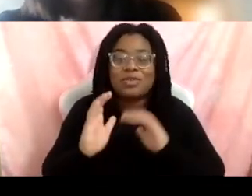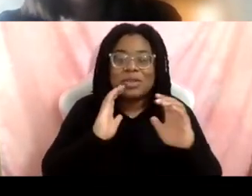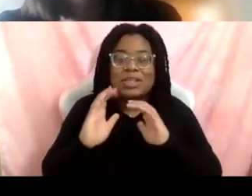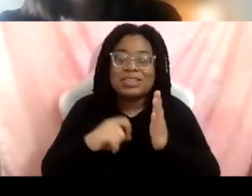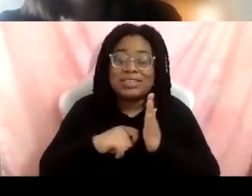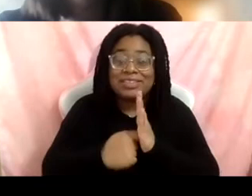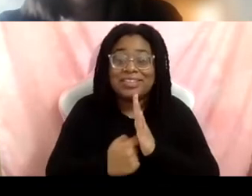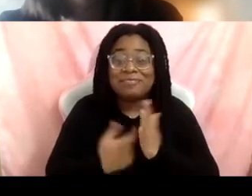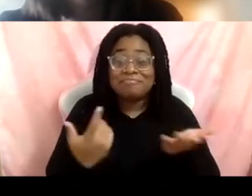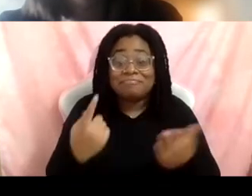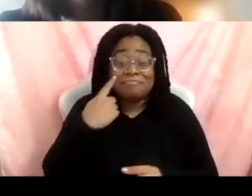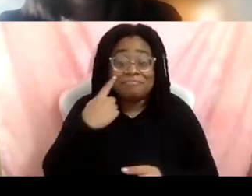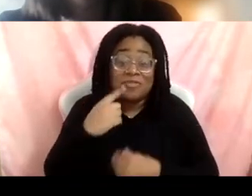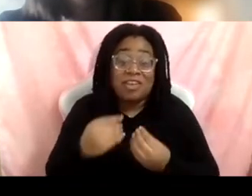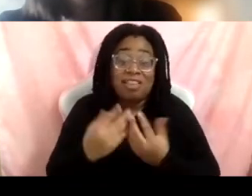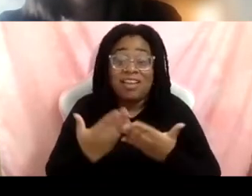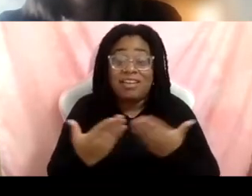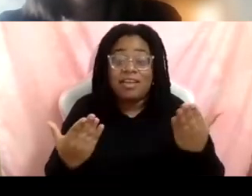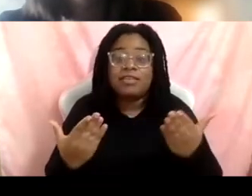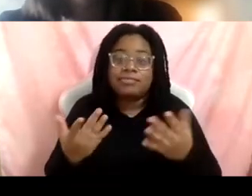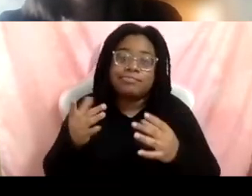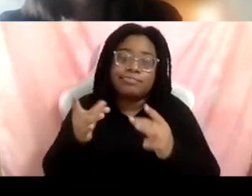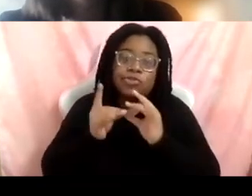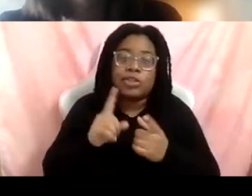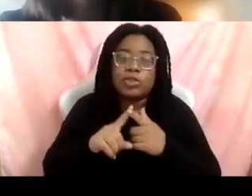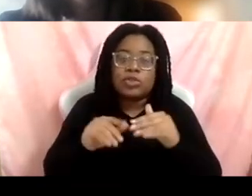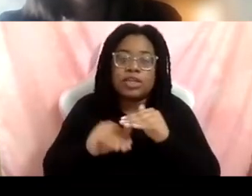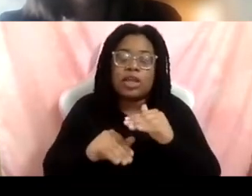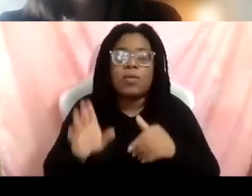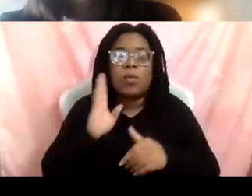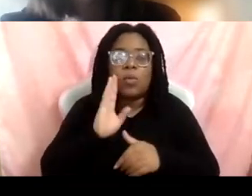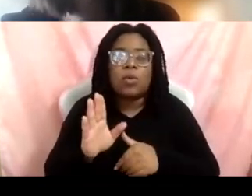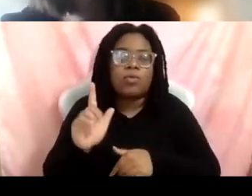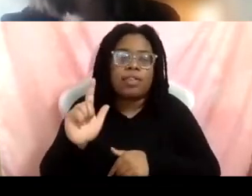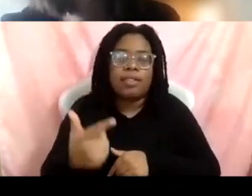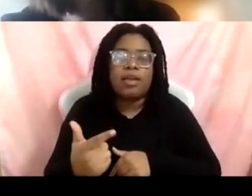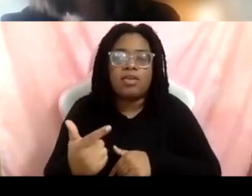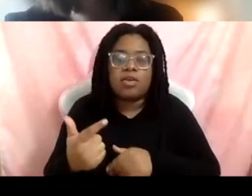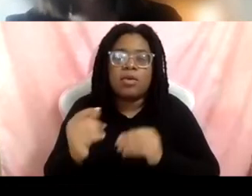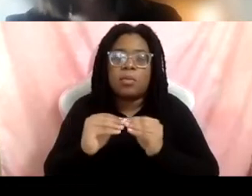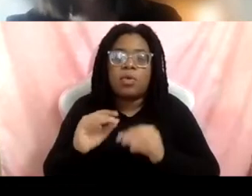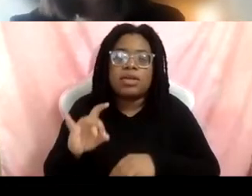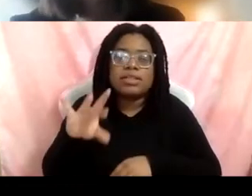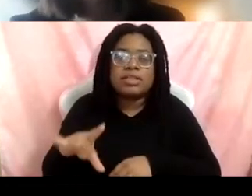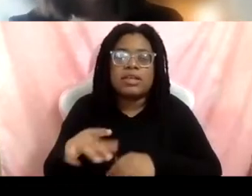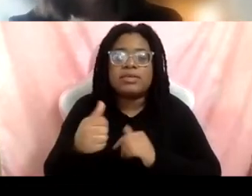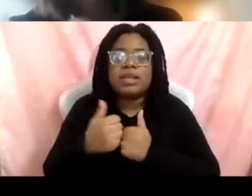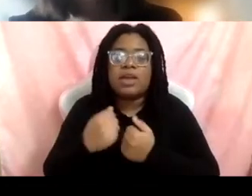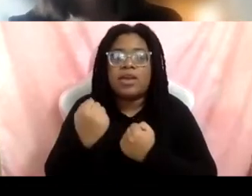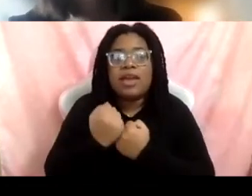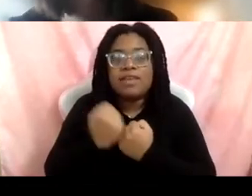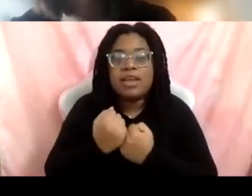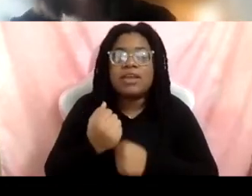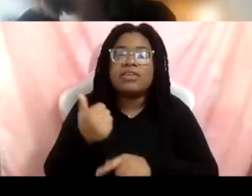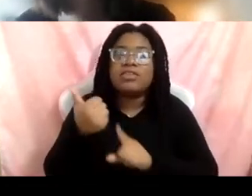I think, in a lot of things, and especially with accessibility. We'll get to a little bit later, some tips for how to advocate for yourself, when you